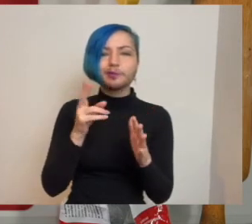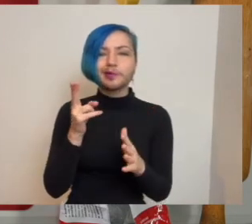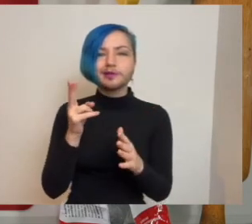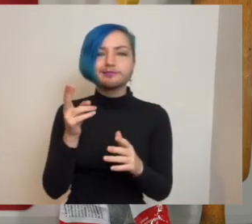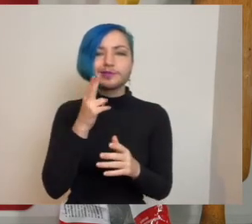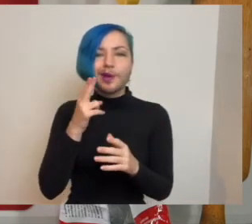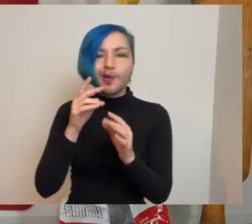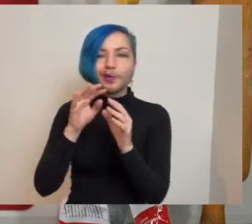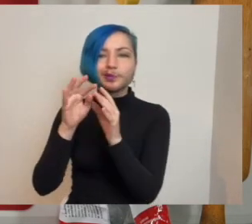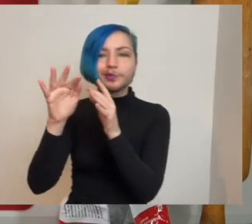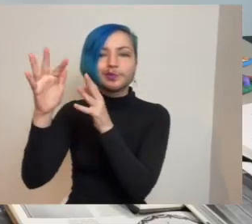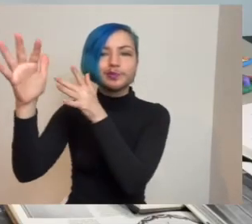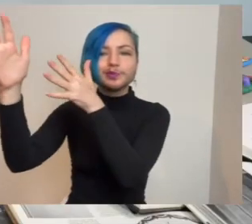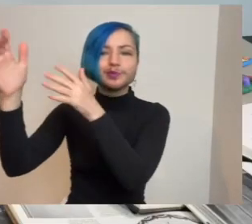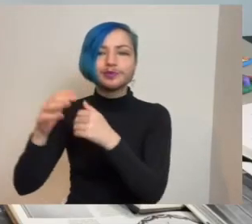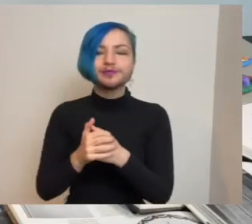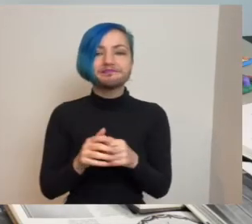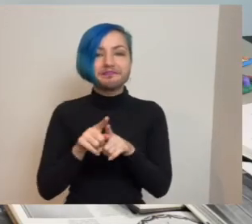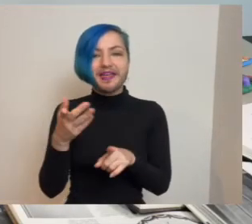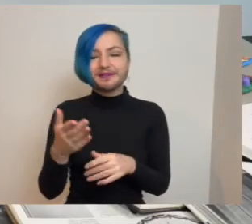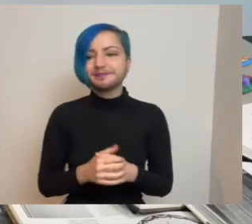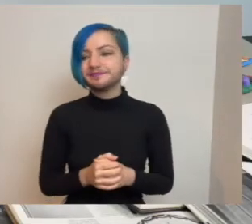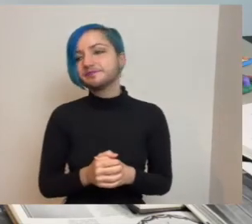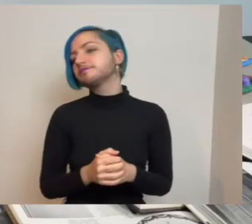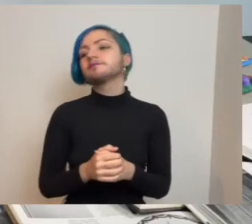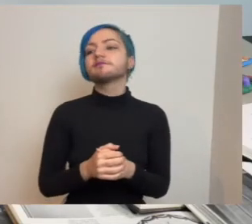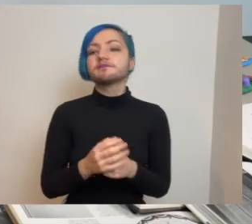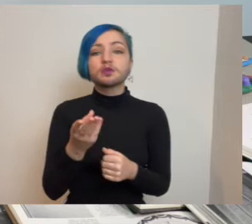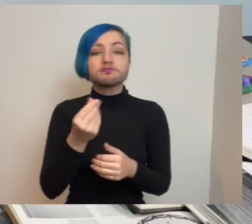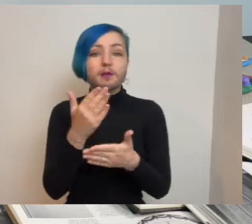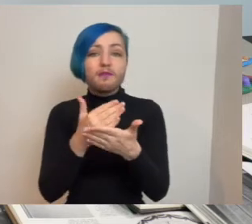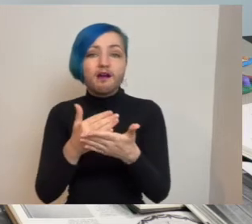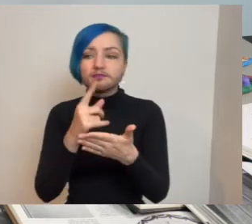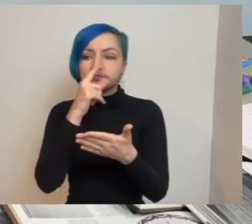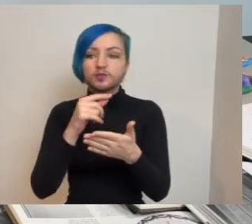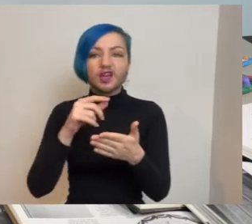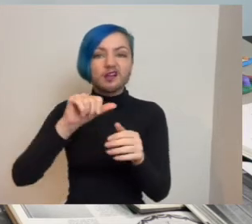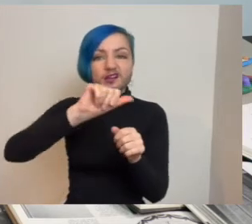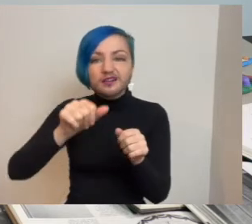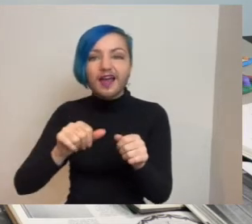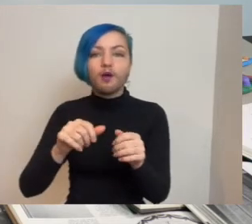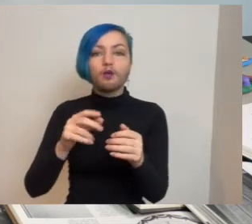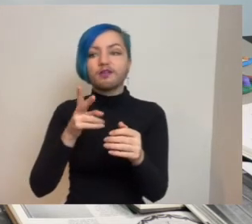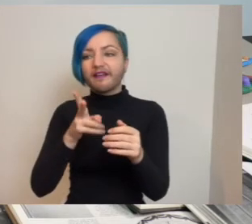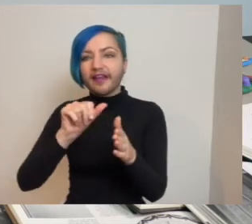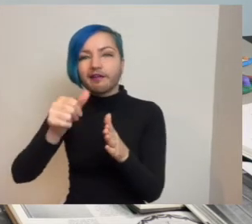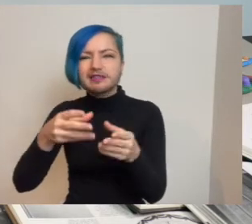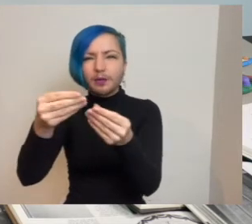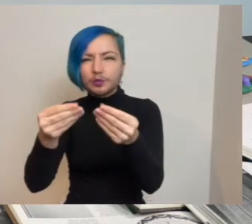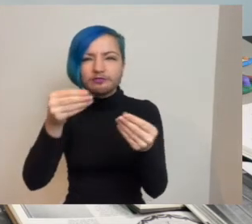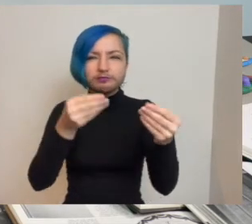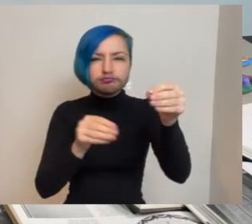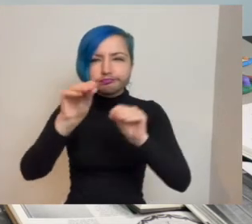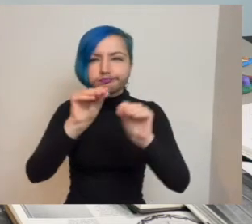A bit like that. And you can kind of cut out bits, sort of recut them out, move them